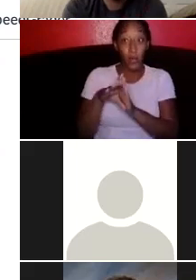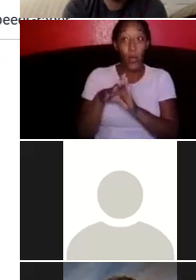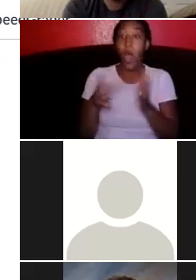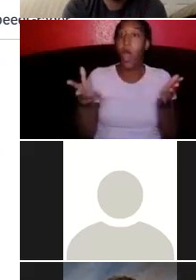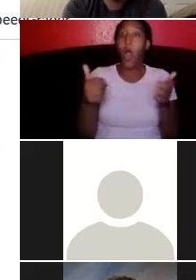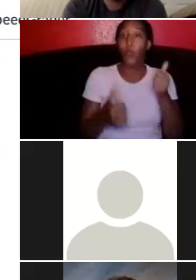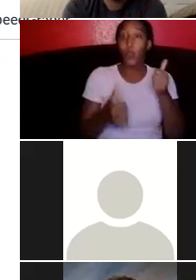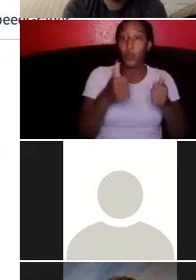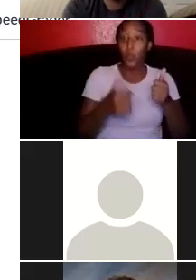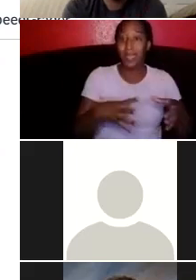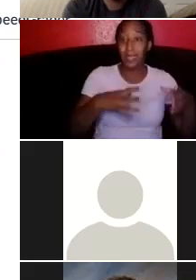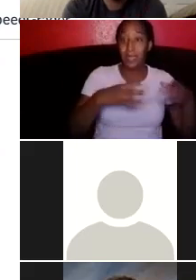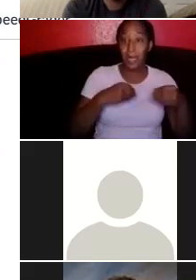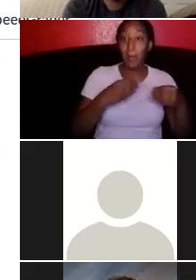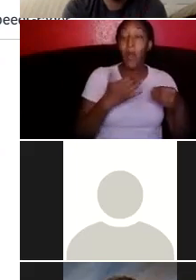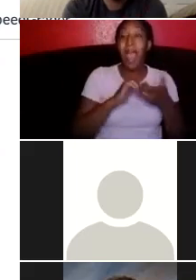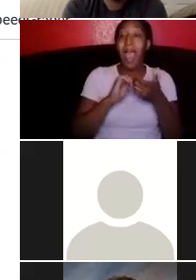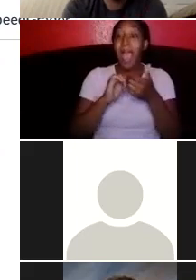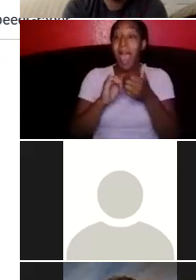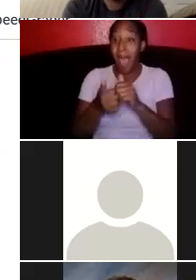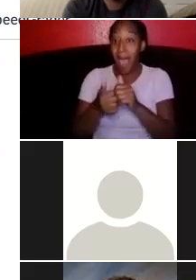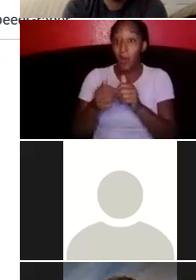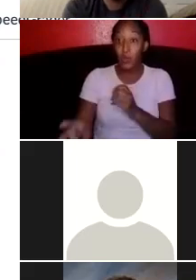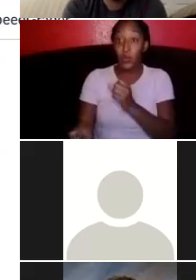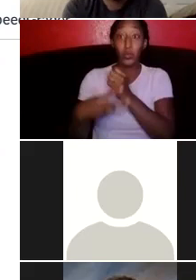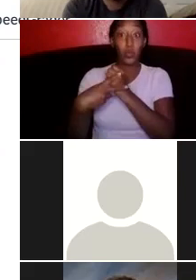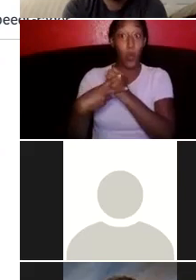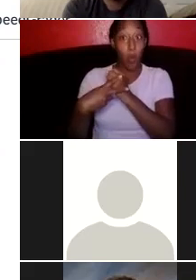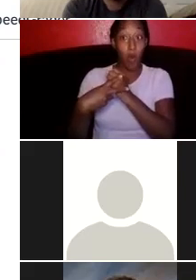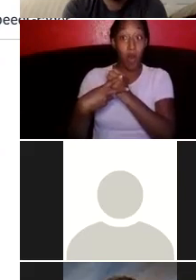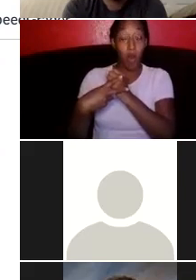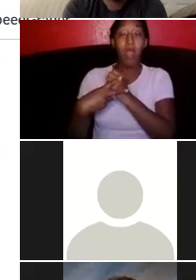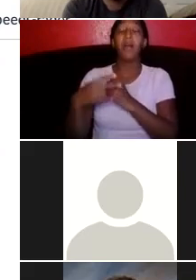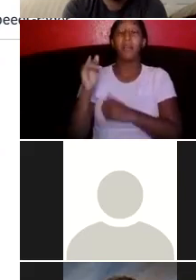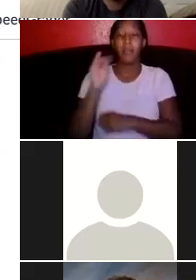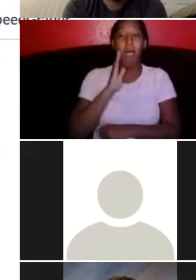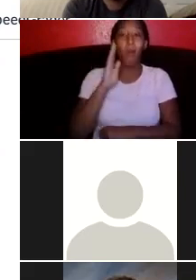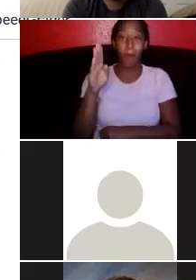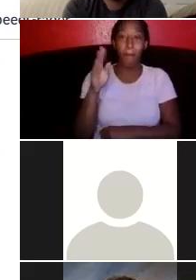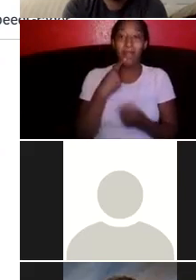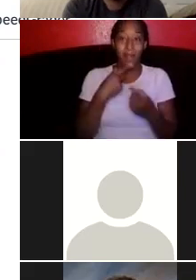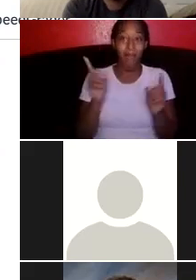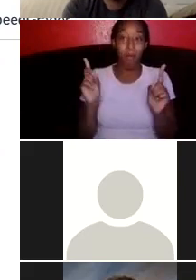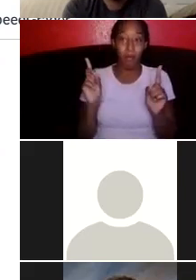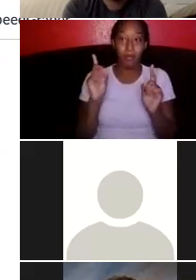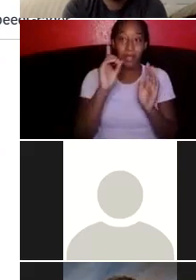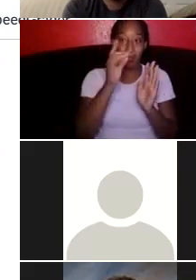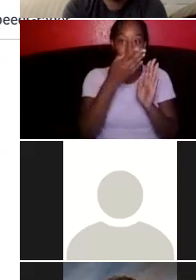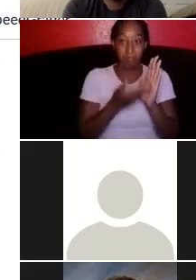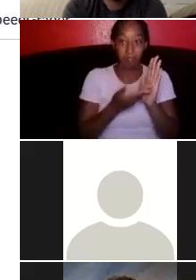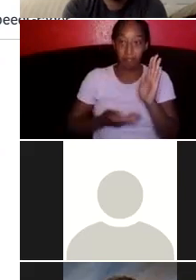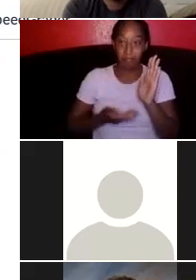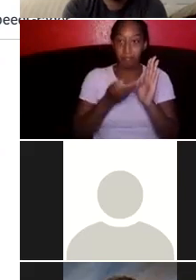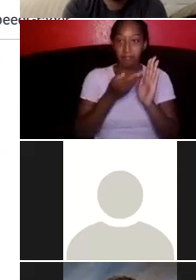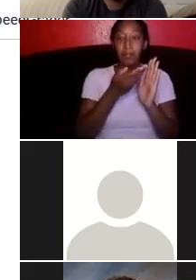the information that I'm going to cover with you. So you'll always have that video as a reference